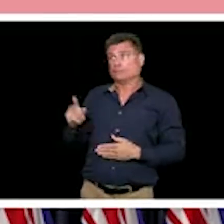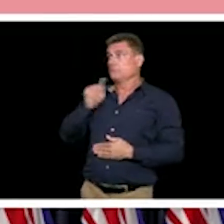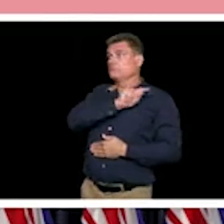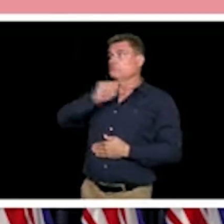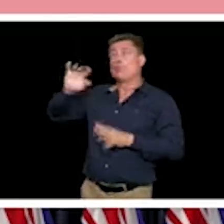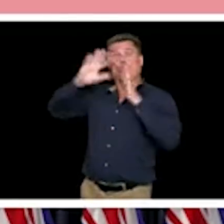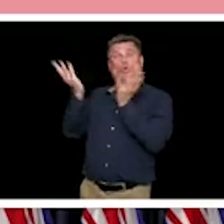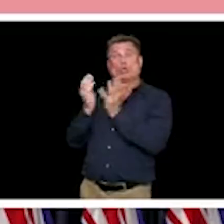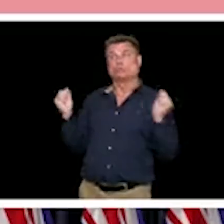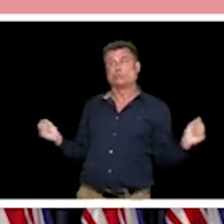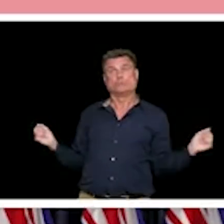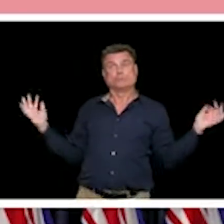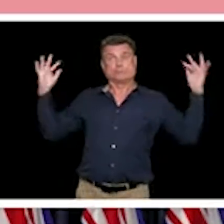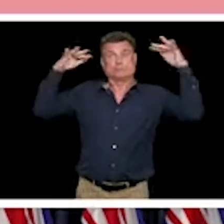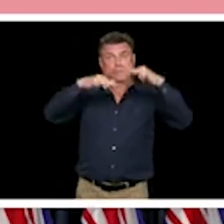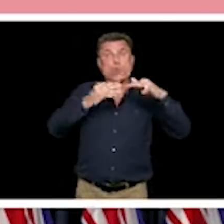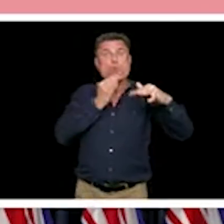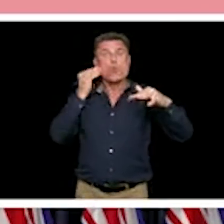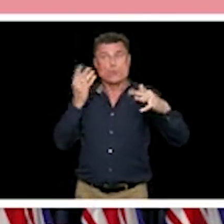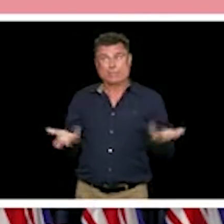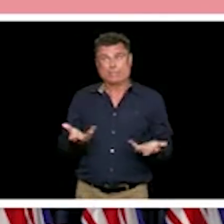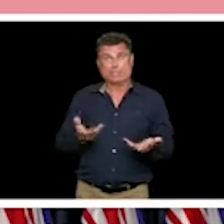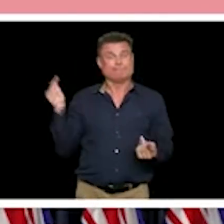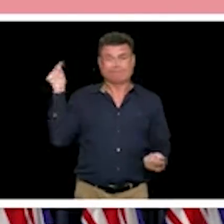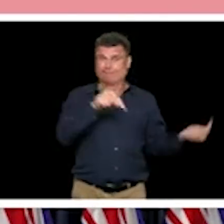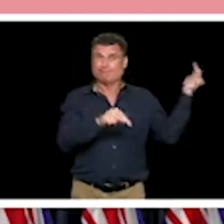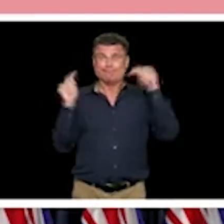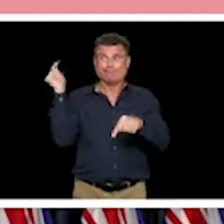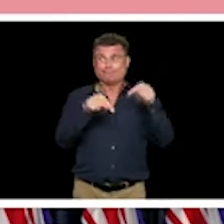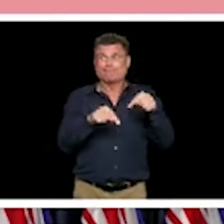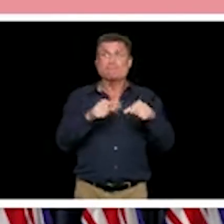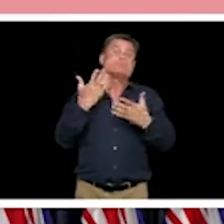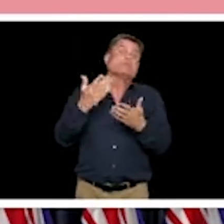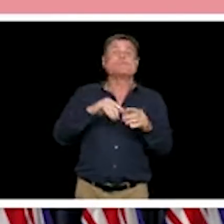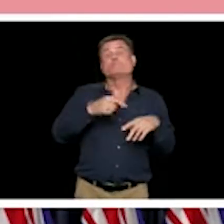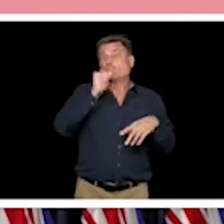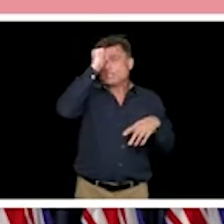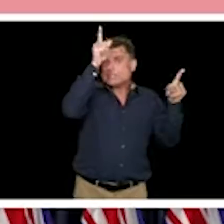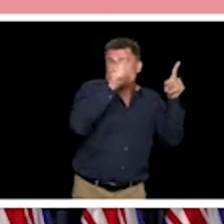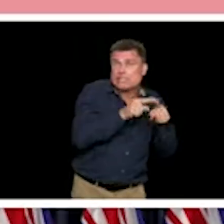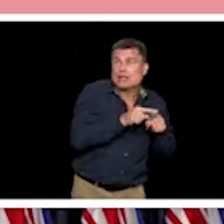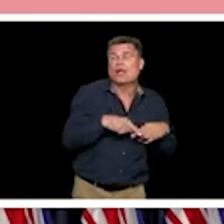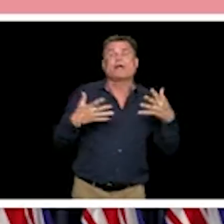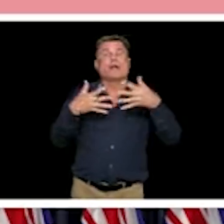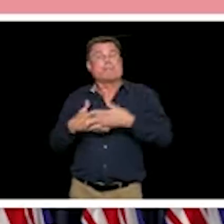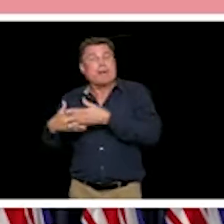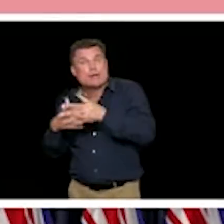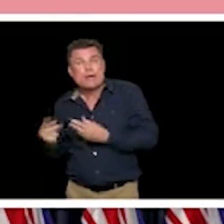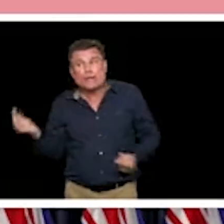from other places around the world, including recently a number of people returning from India, from the U.S.,